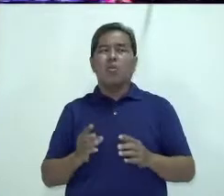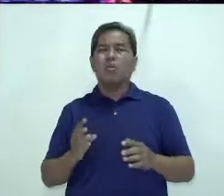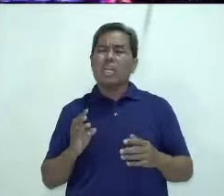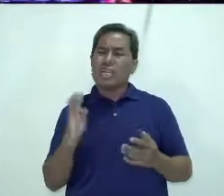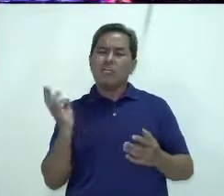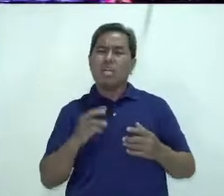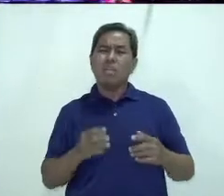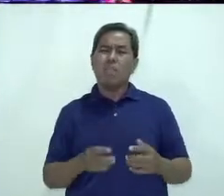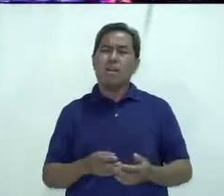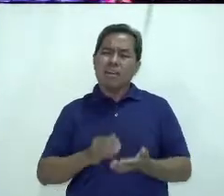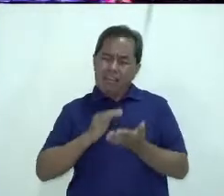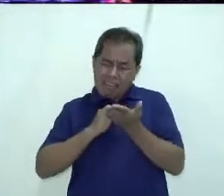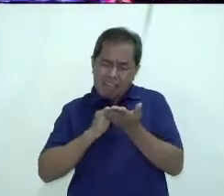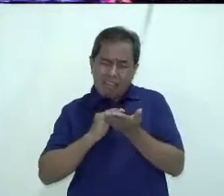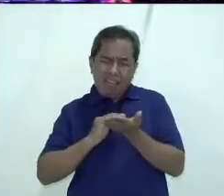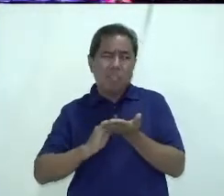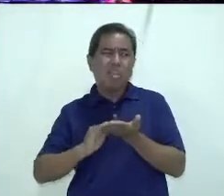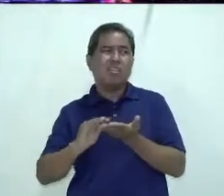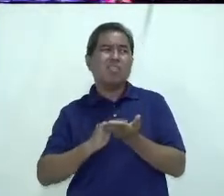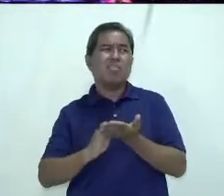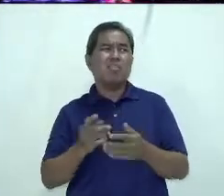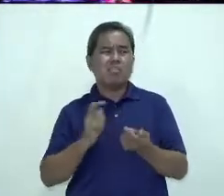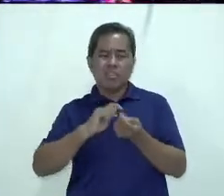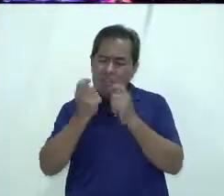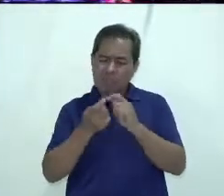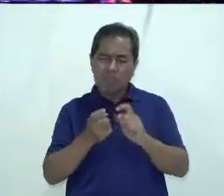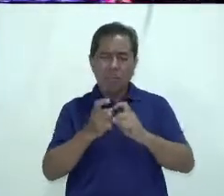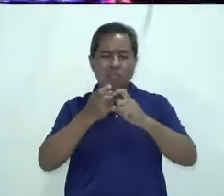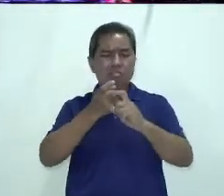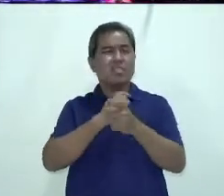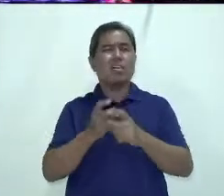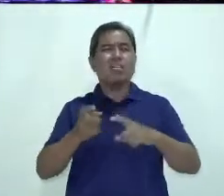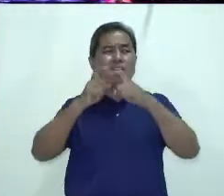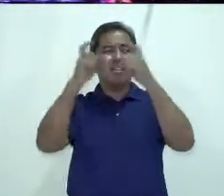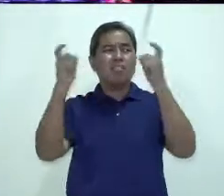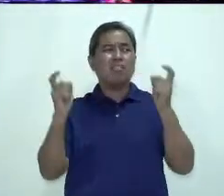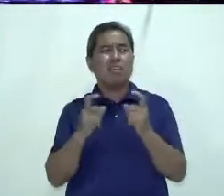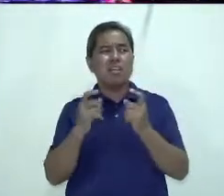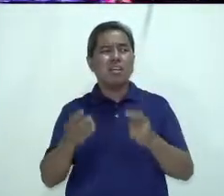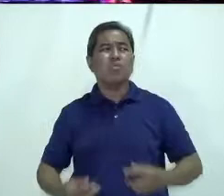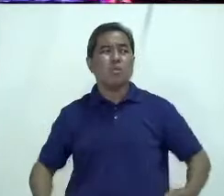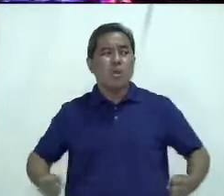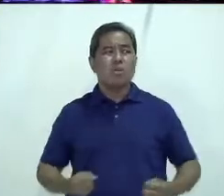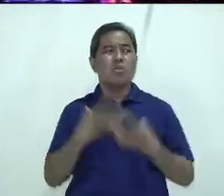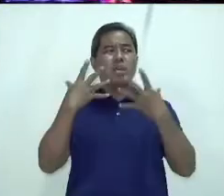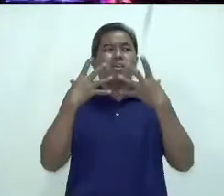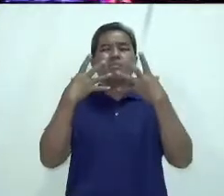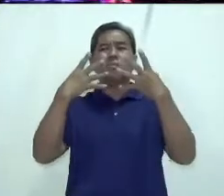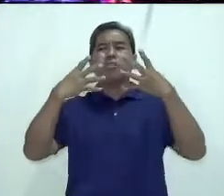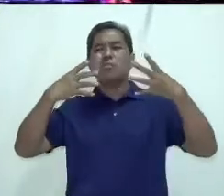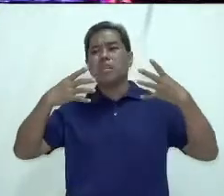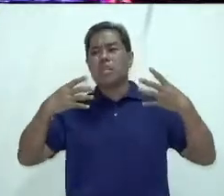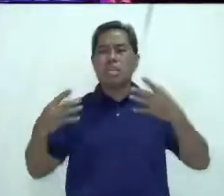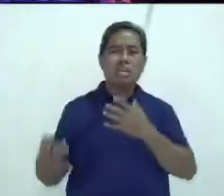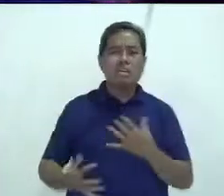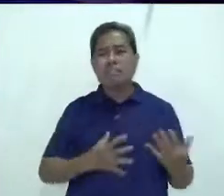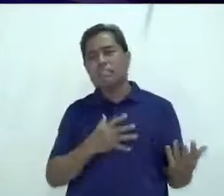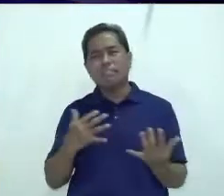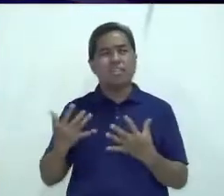As we repent, turn from sin, revival embers